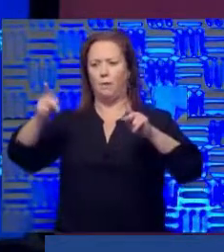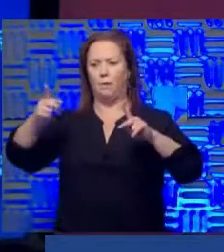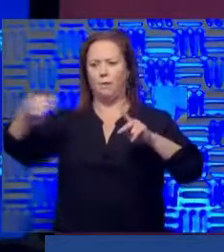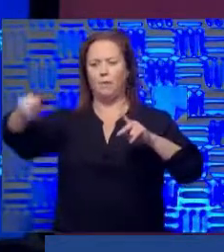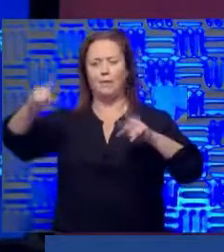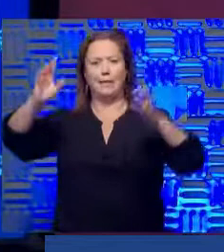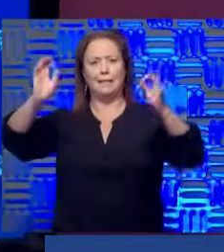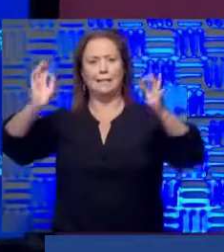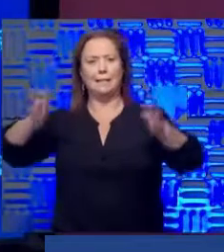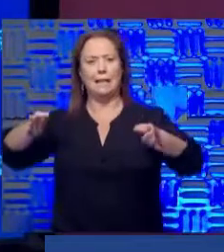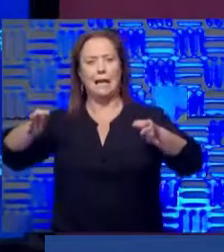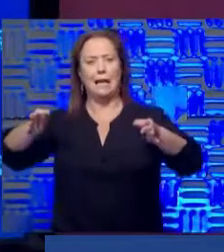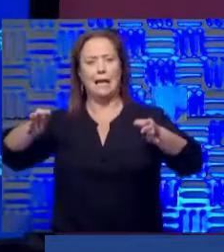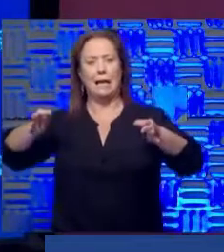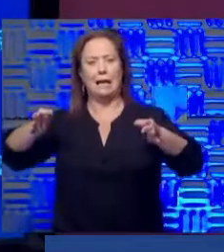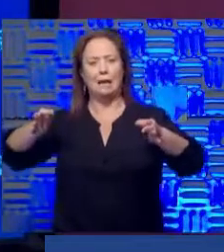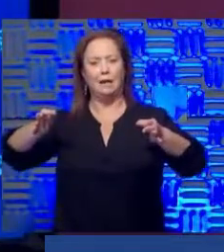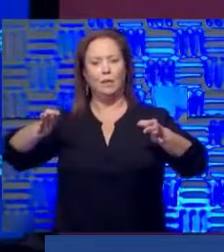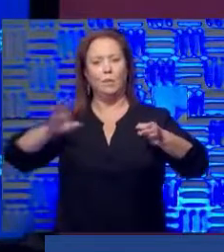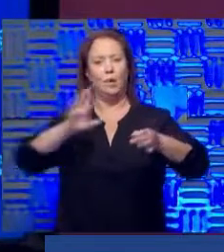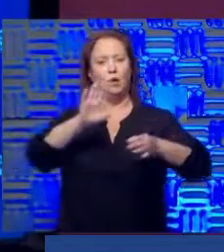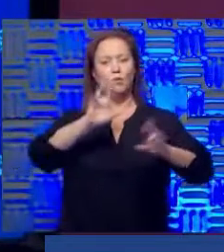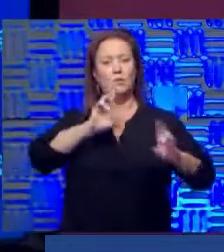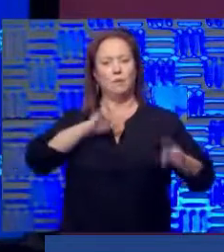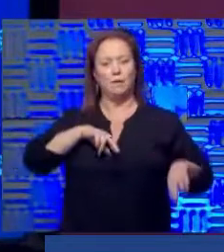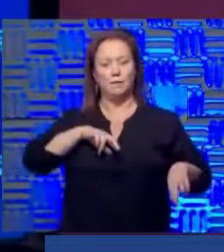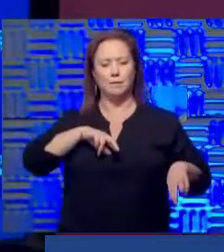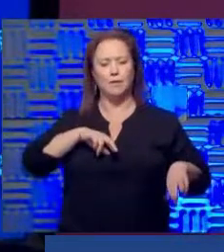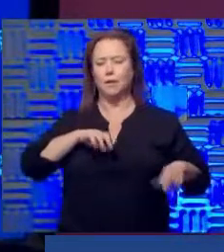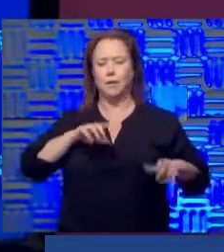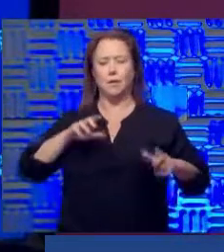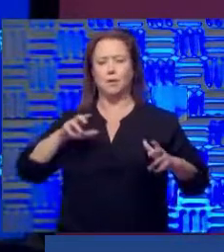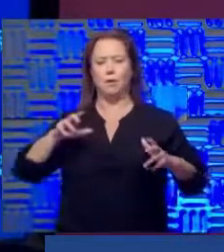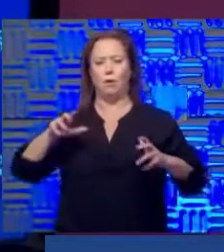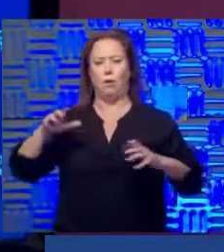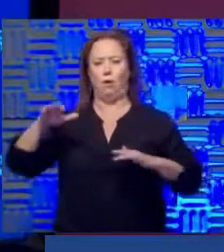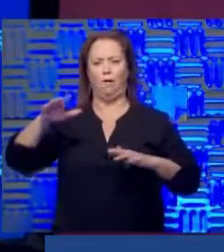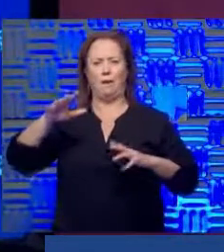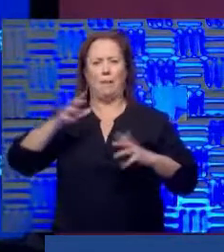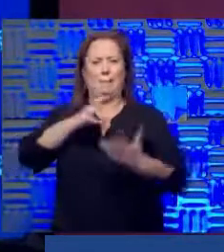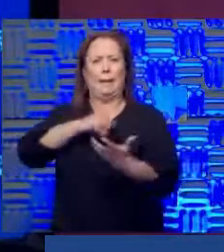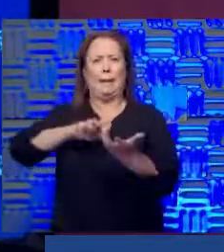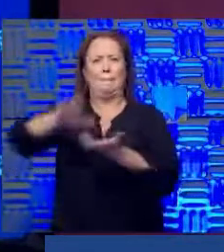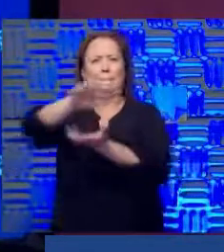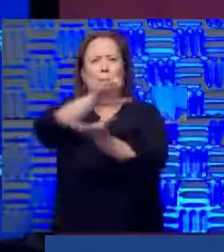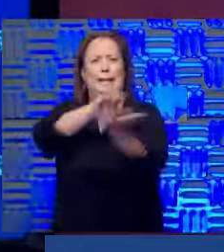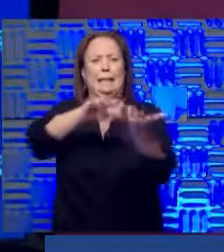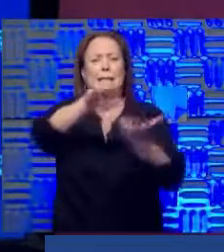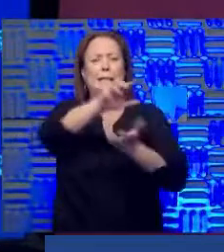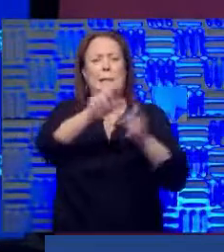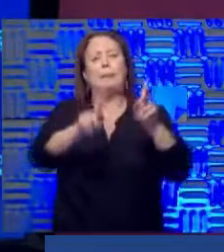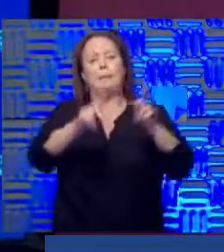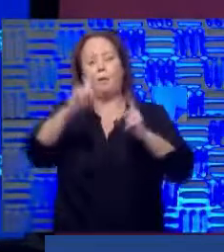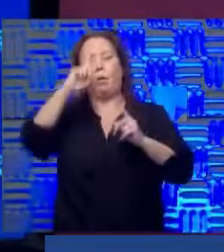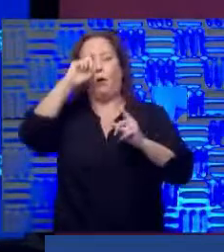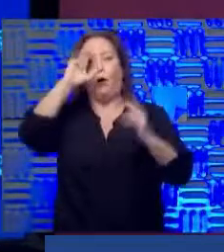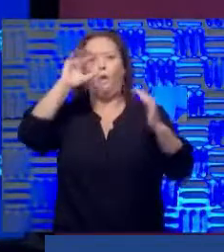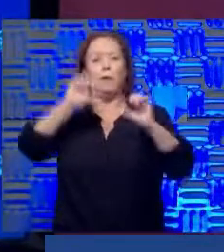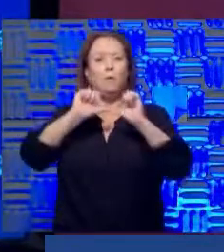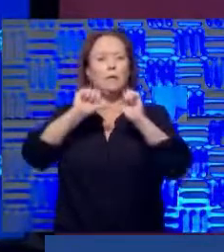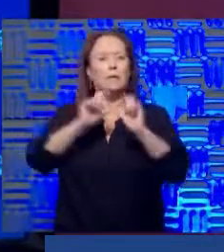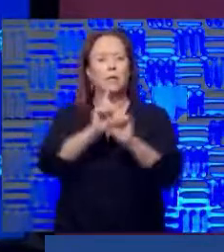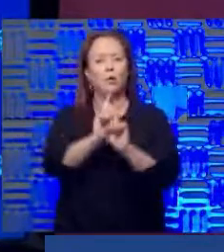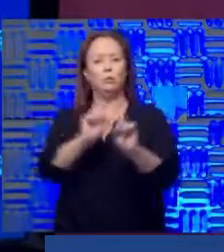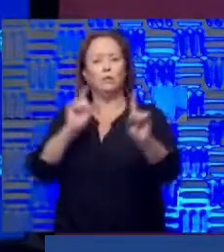decide what their response is going to be, and then they're all going to be mixed a little bit. You know, hopefully that everybody's going to maintain social